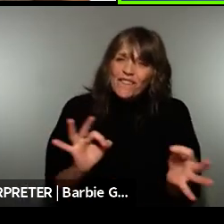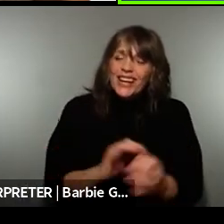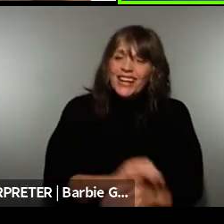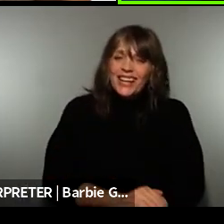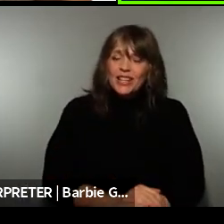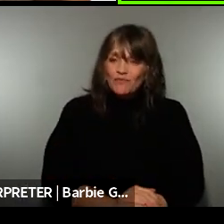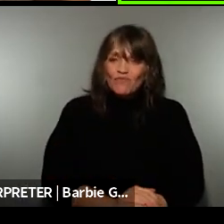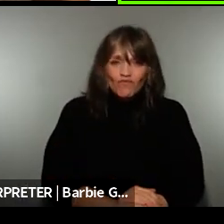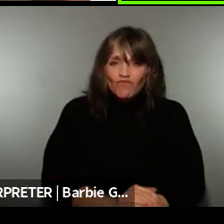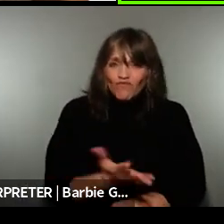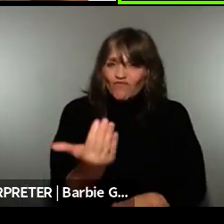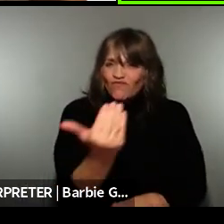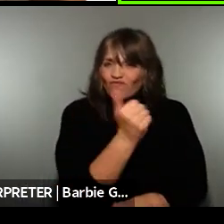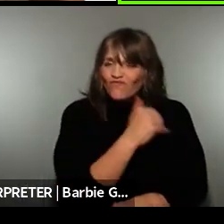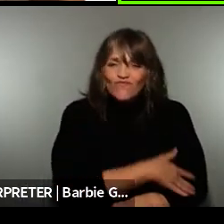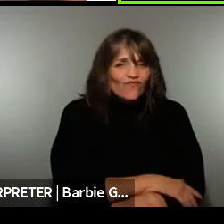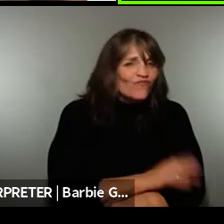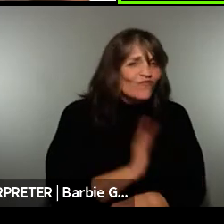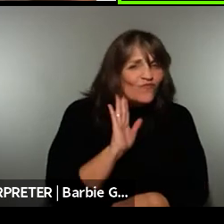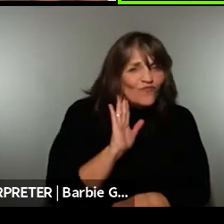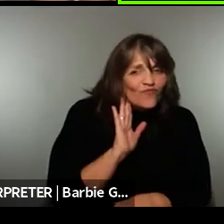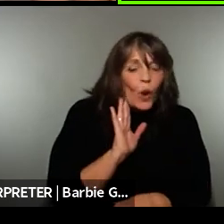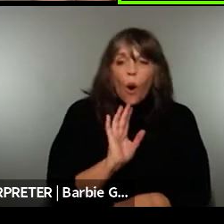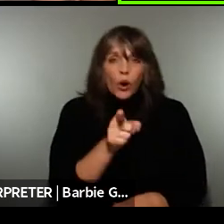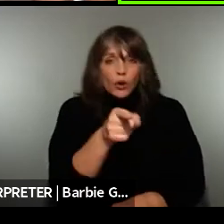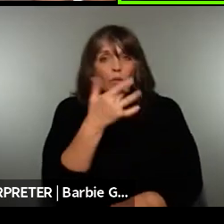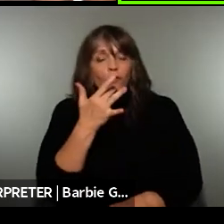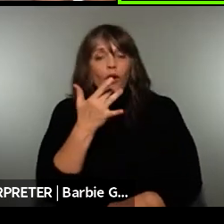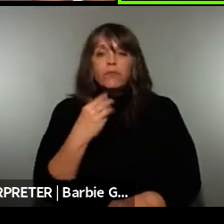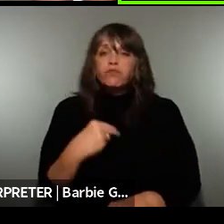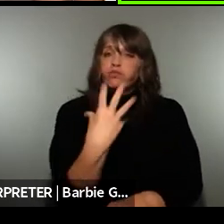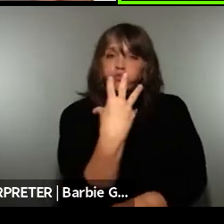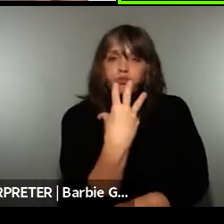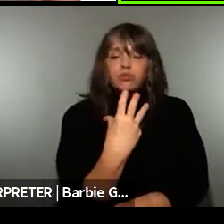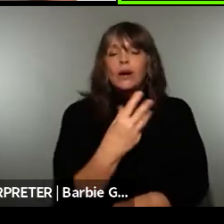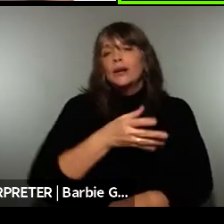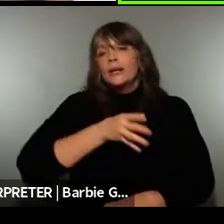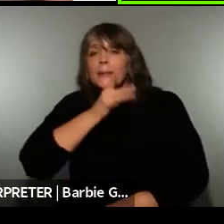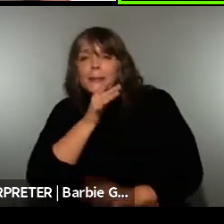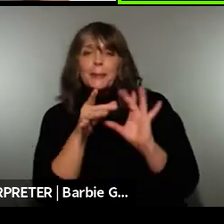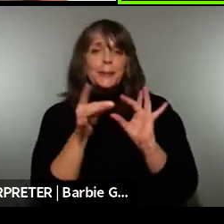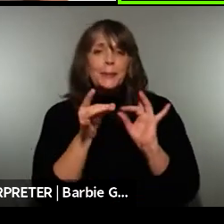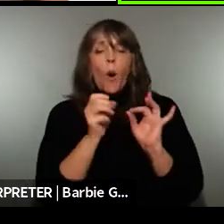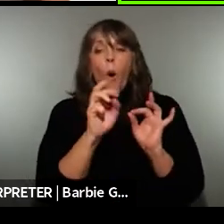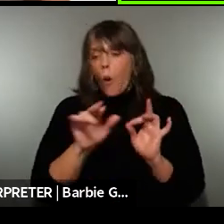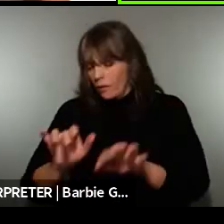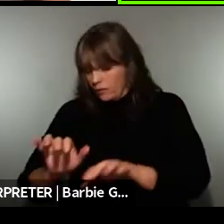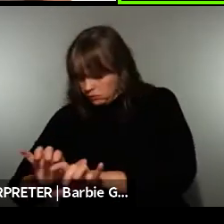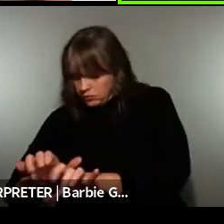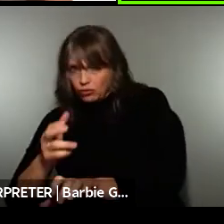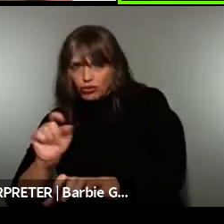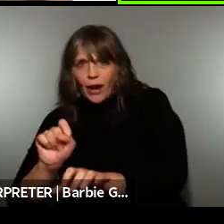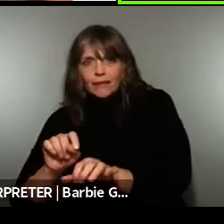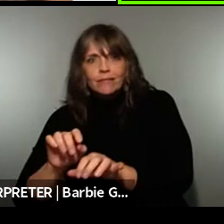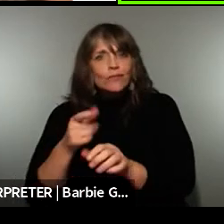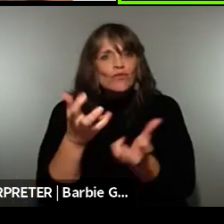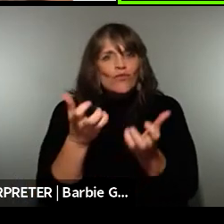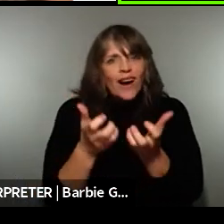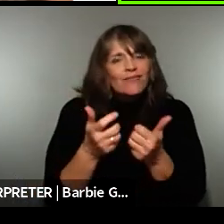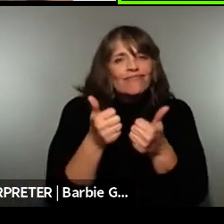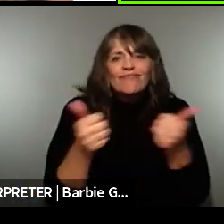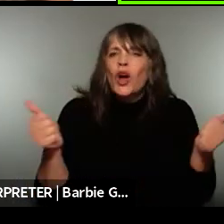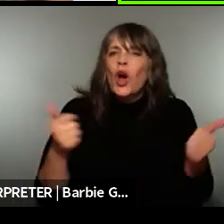free. I mean, you know, we can talk all day long. However, something else that we're really talking about today, like, is